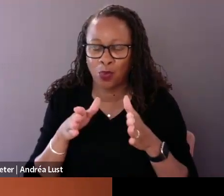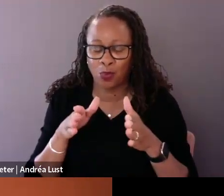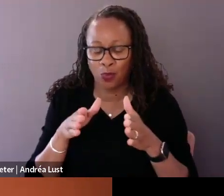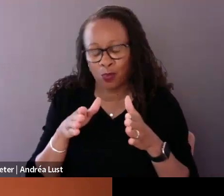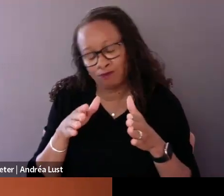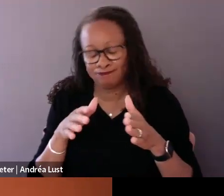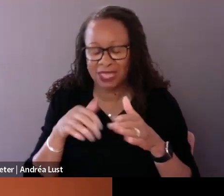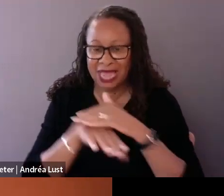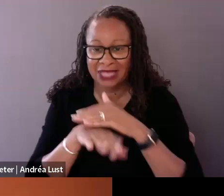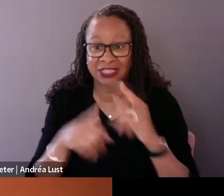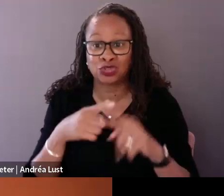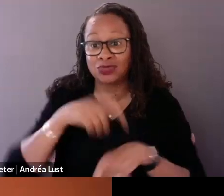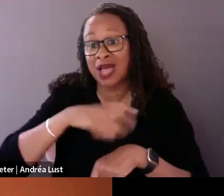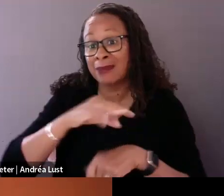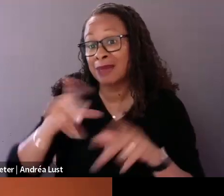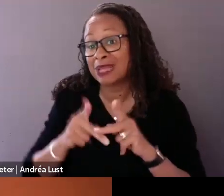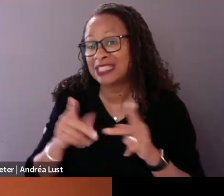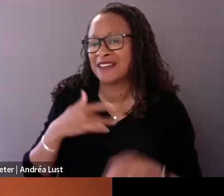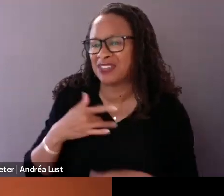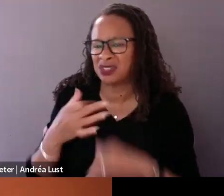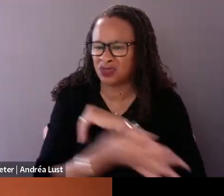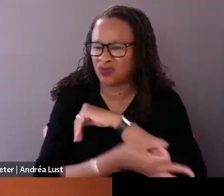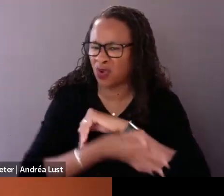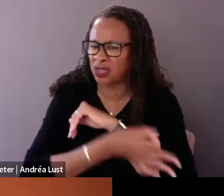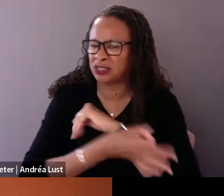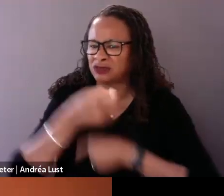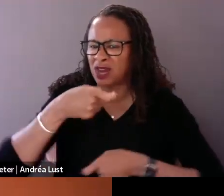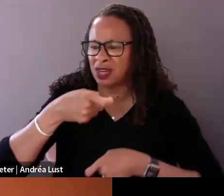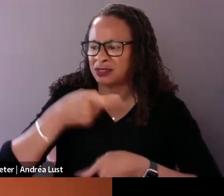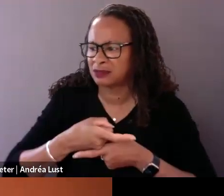place that can feel foreign.